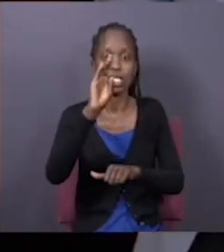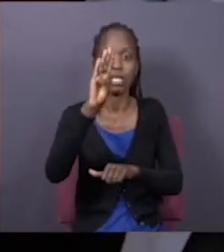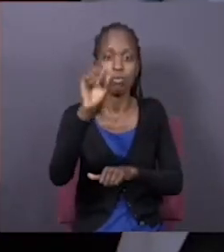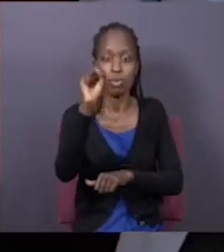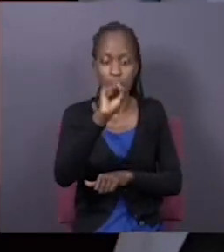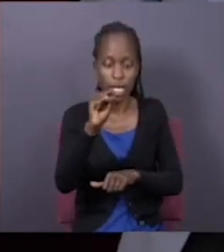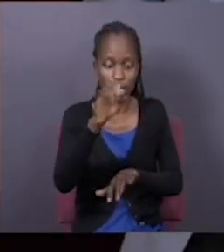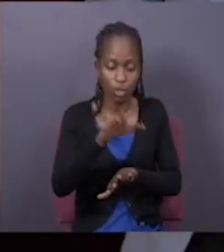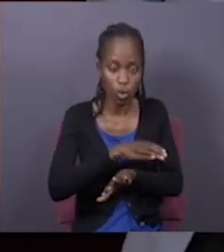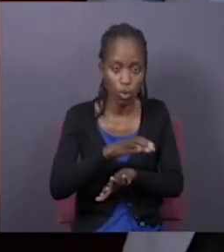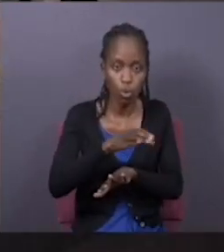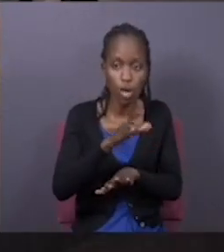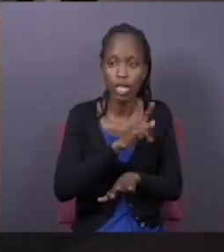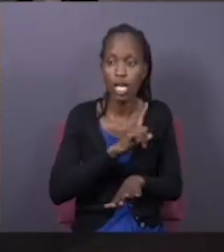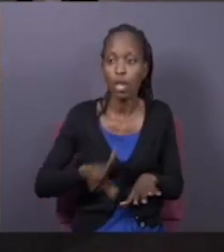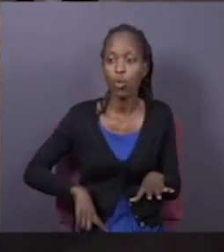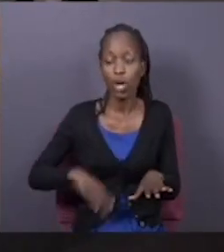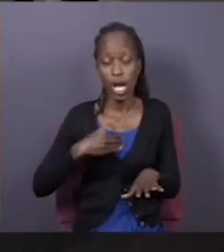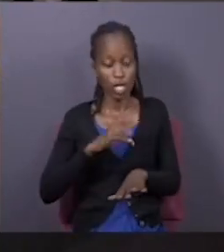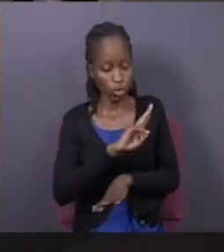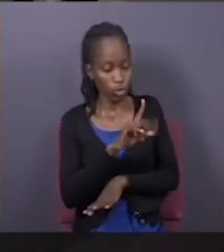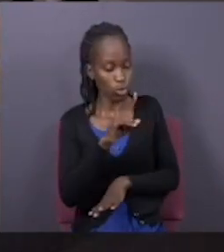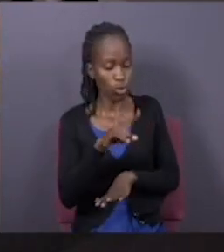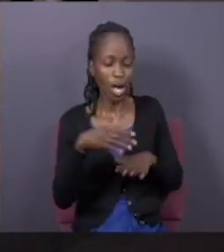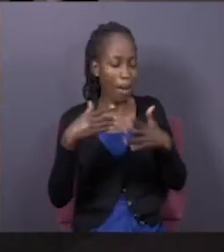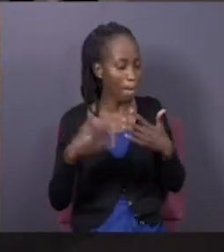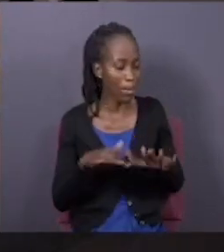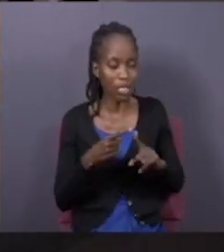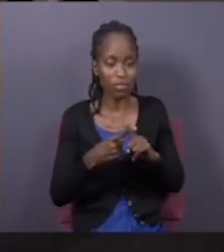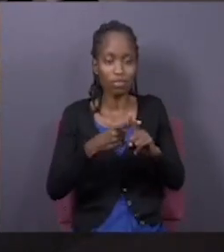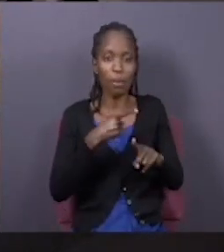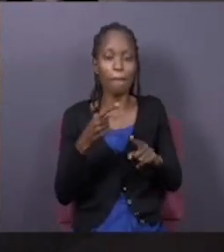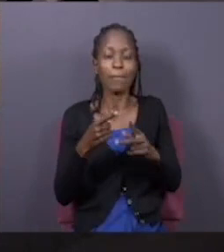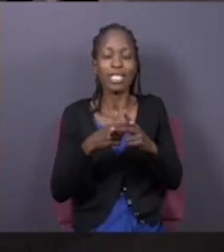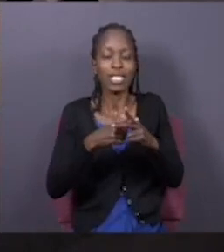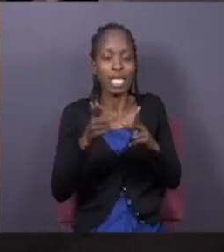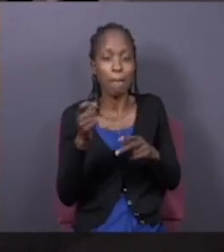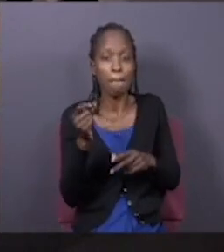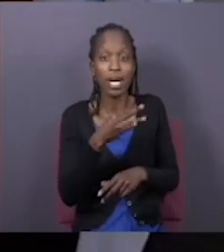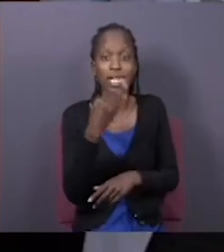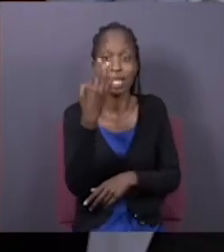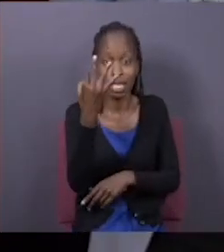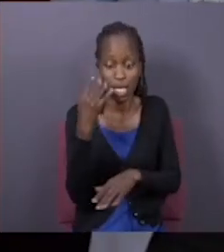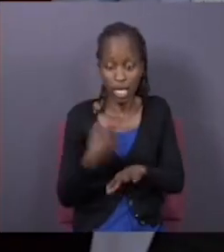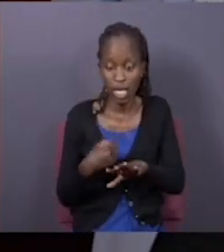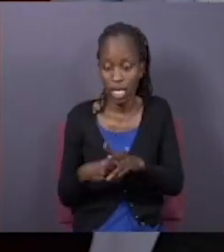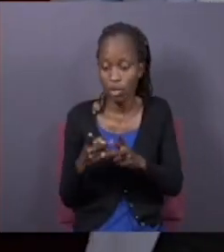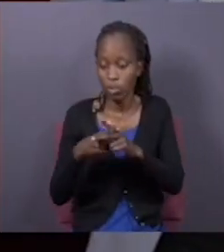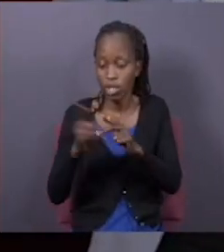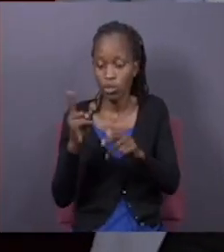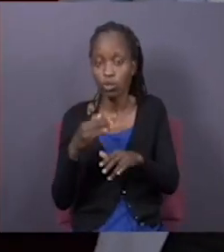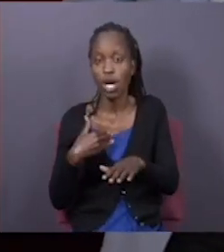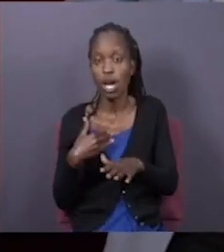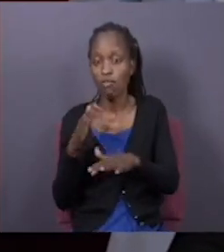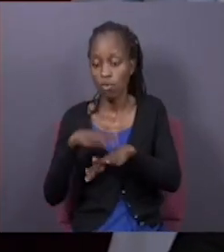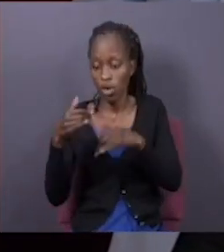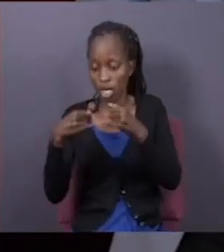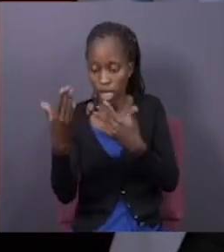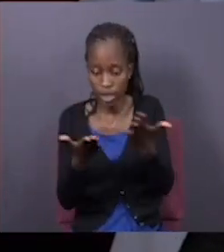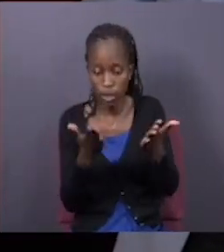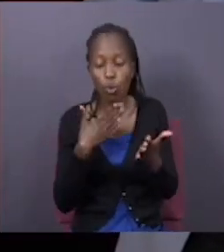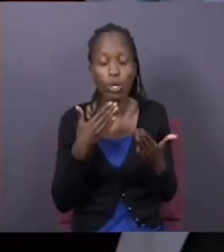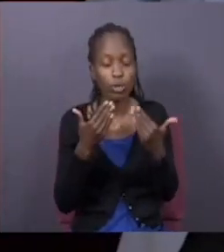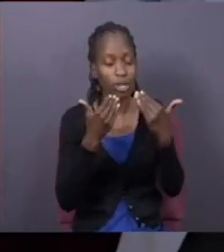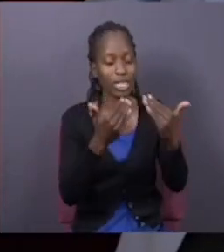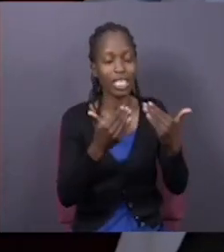CBS worship team. The Lord has used you tremendously right from the beginning in March when we began having our online services, we want to